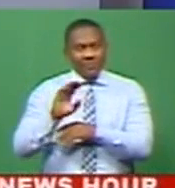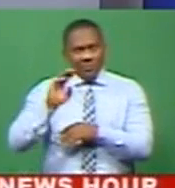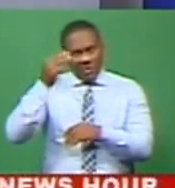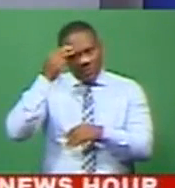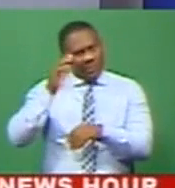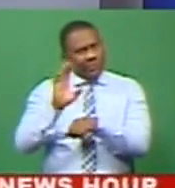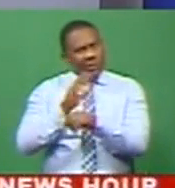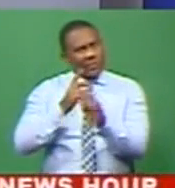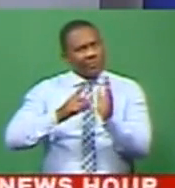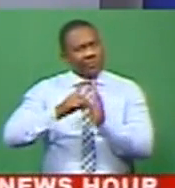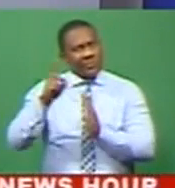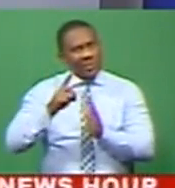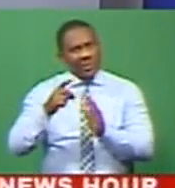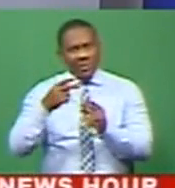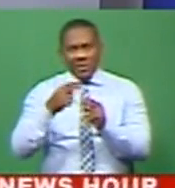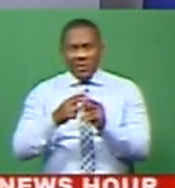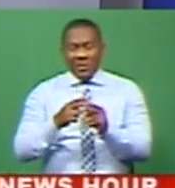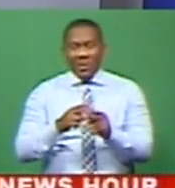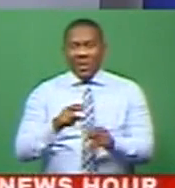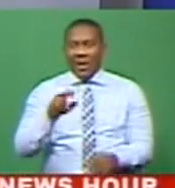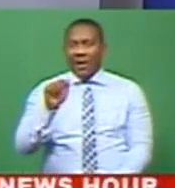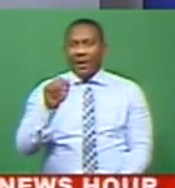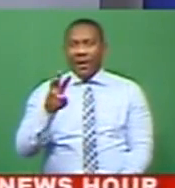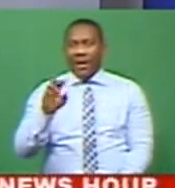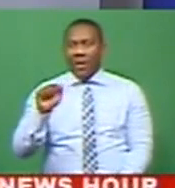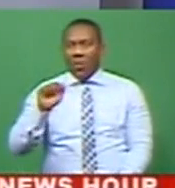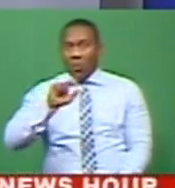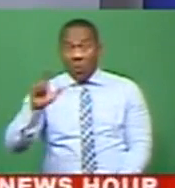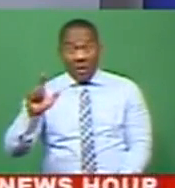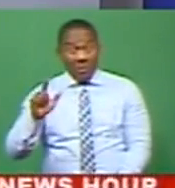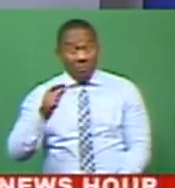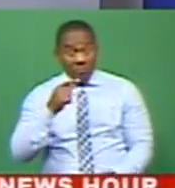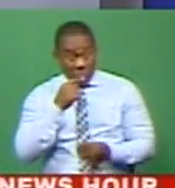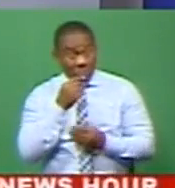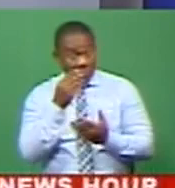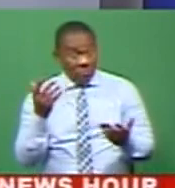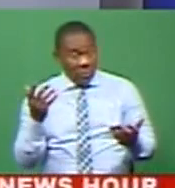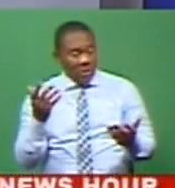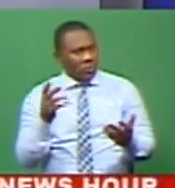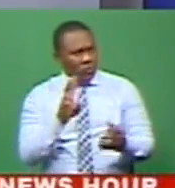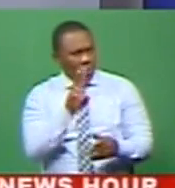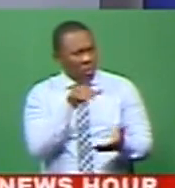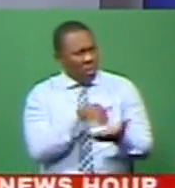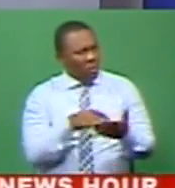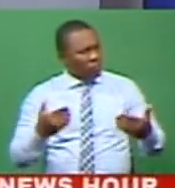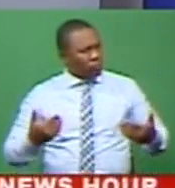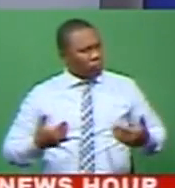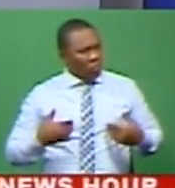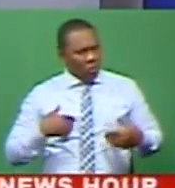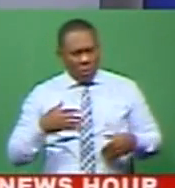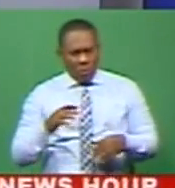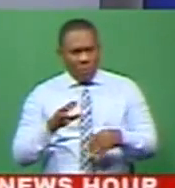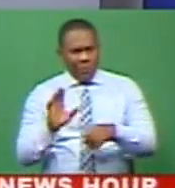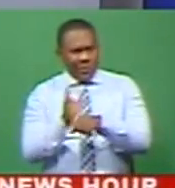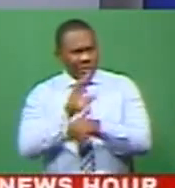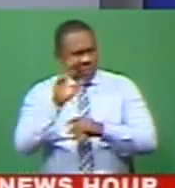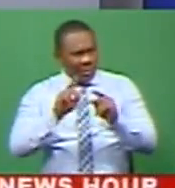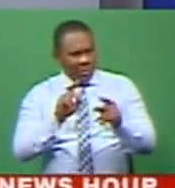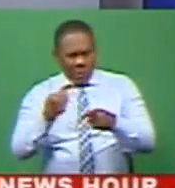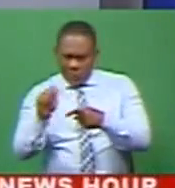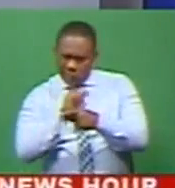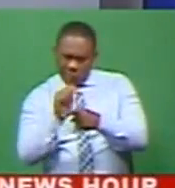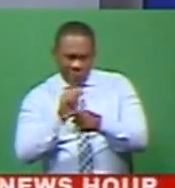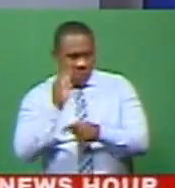Business Development, Mr. Ibrahim Awau, said per the agreement, 2,000 young entrepreneurs would be trained under the